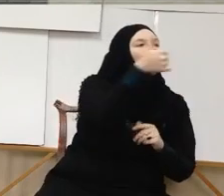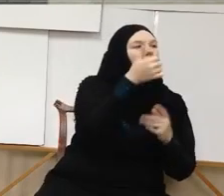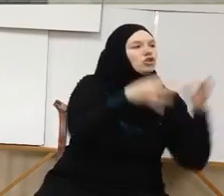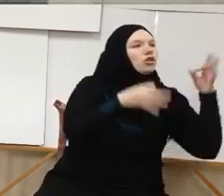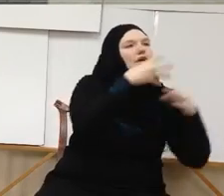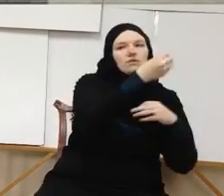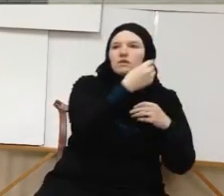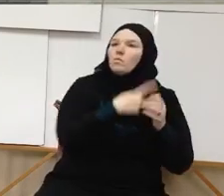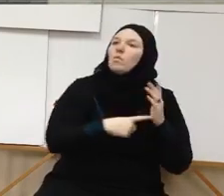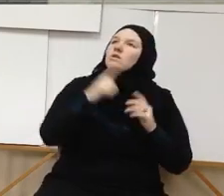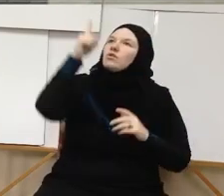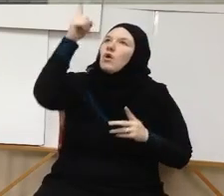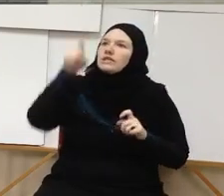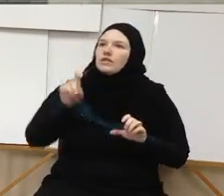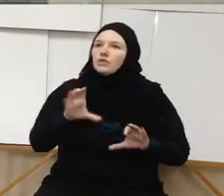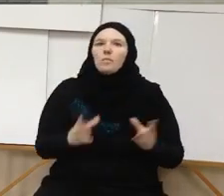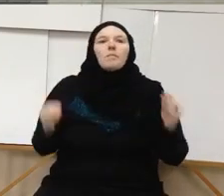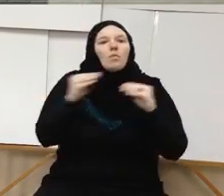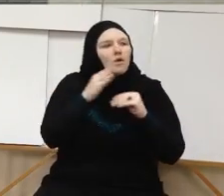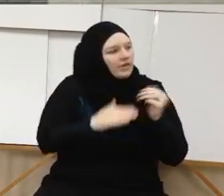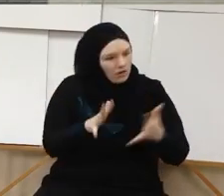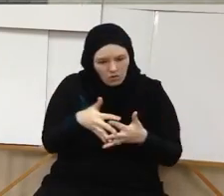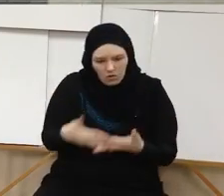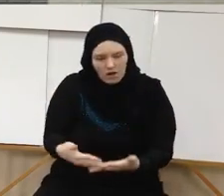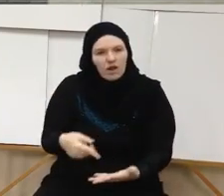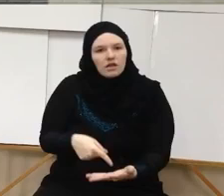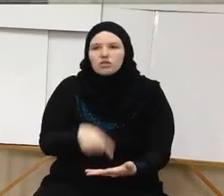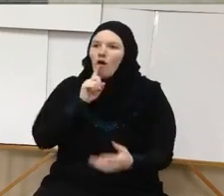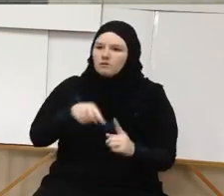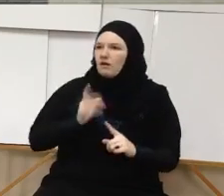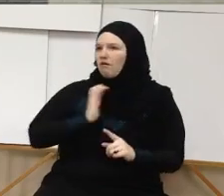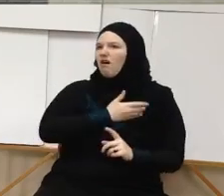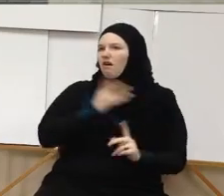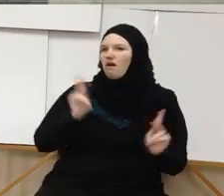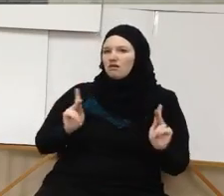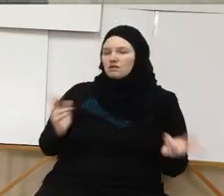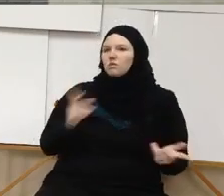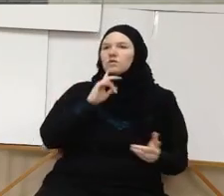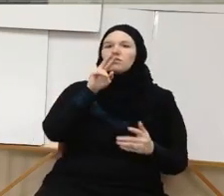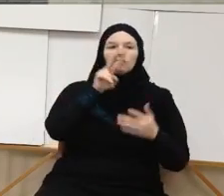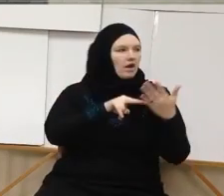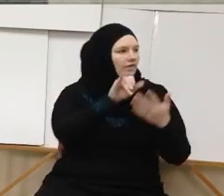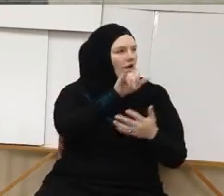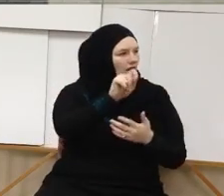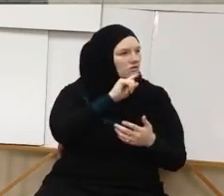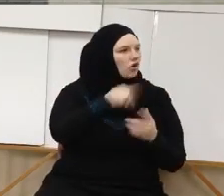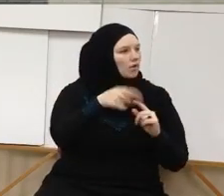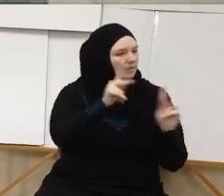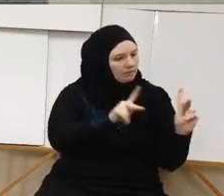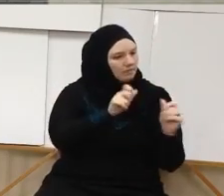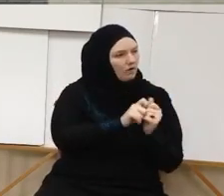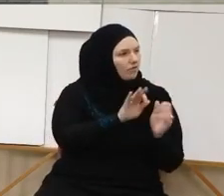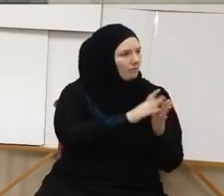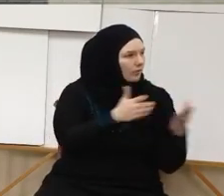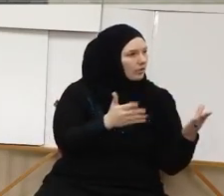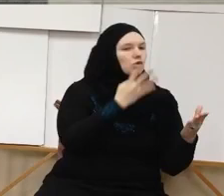Allah need to do more than this? Then the Quran talks about us. So we read the ayat talking with the people of the book,